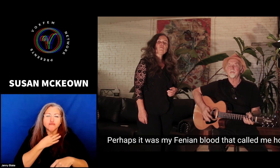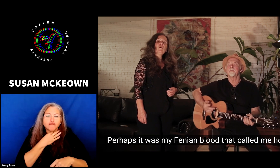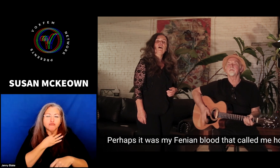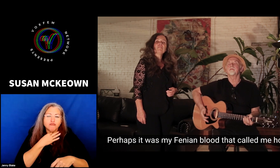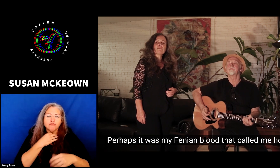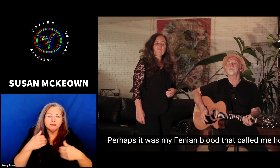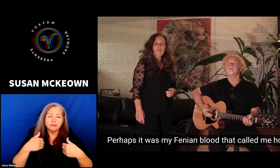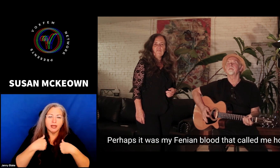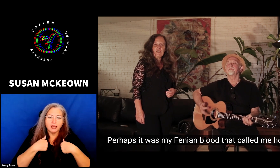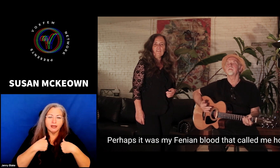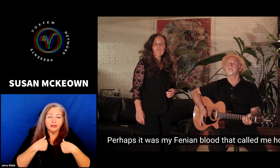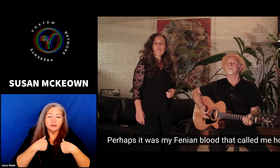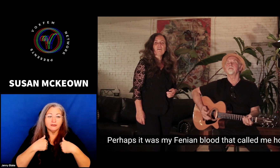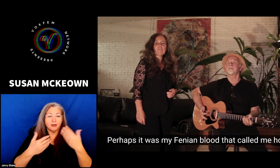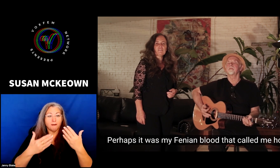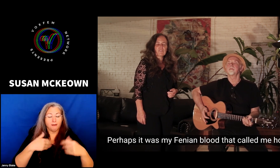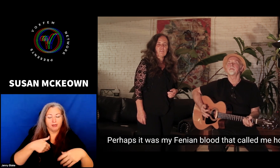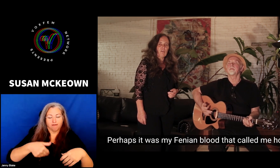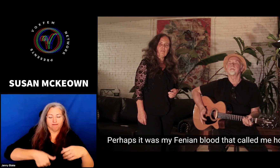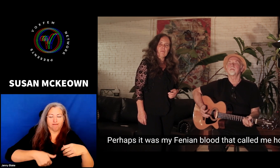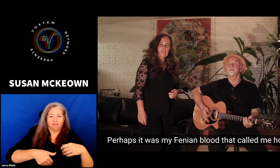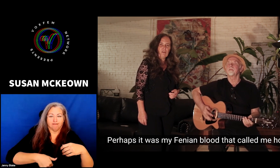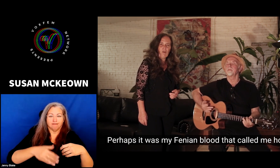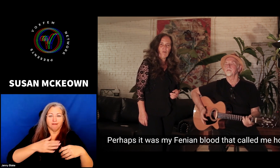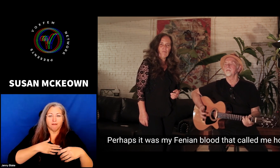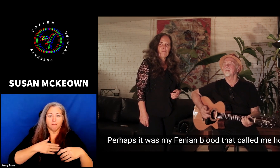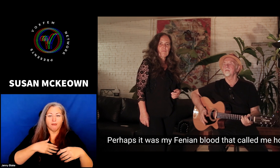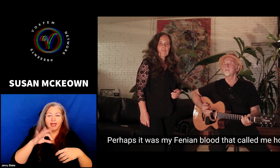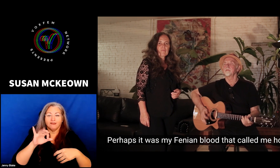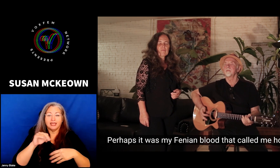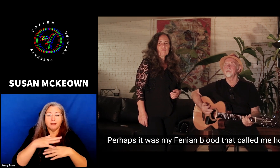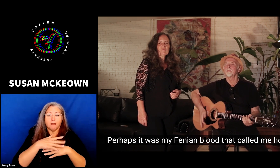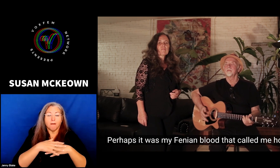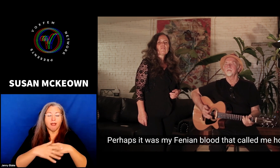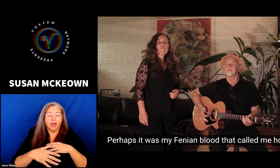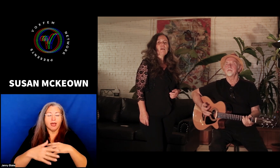Perhaps it was my Fenian blood that called me home.